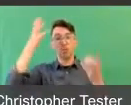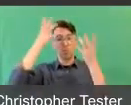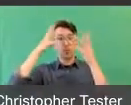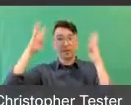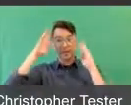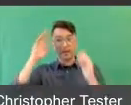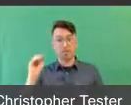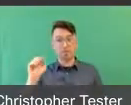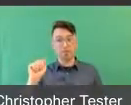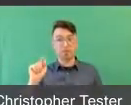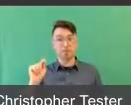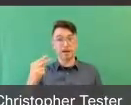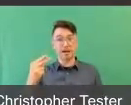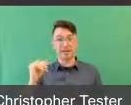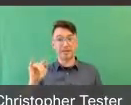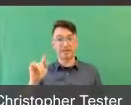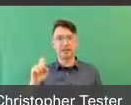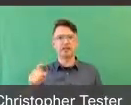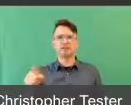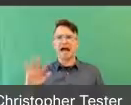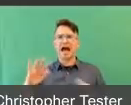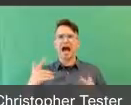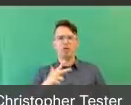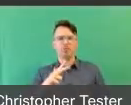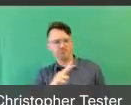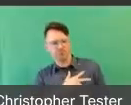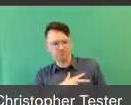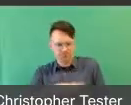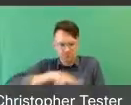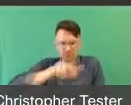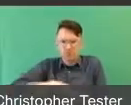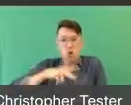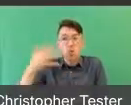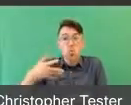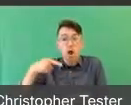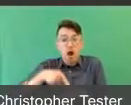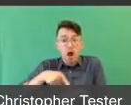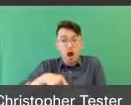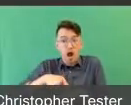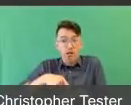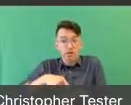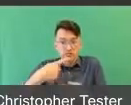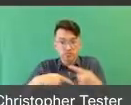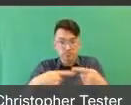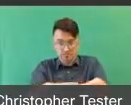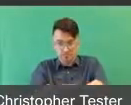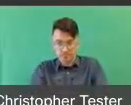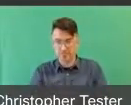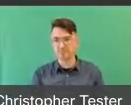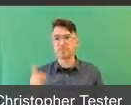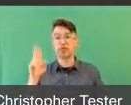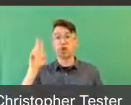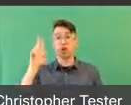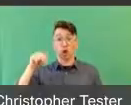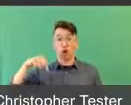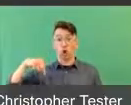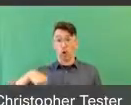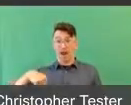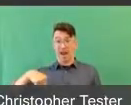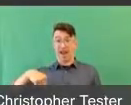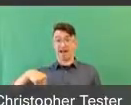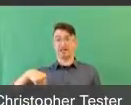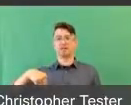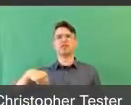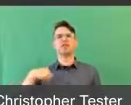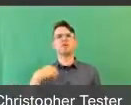The United Nations is strongly committed to creating a world in which every young person everywhere has someone to turn to